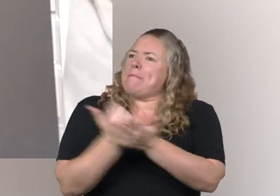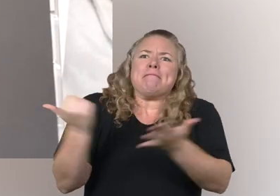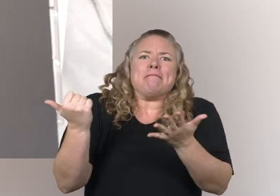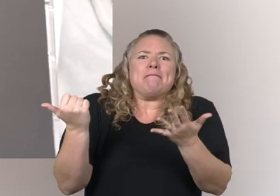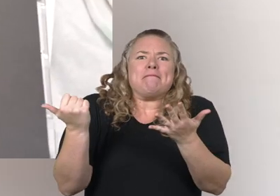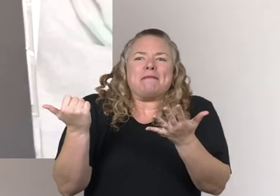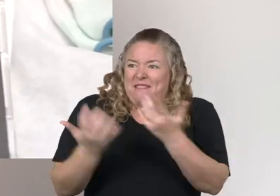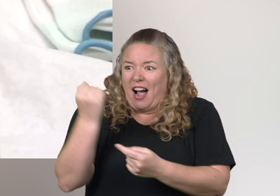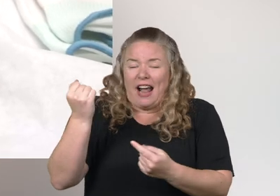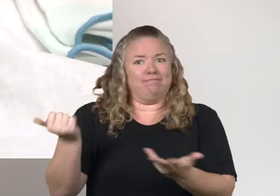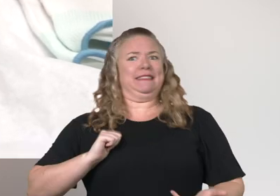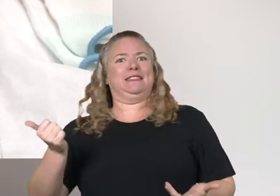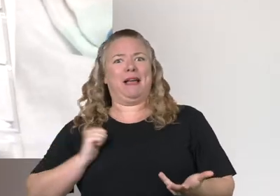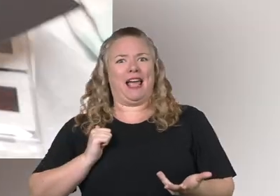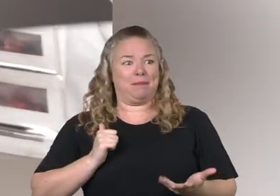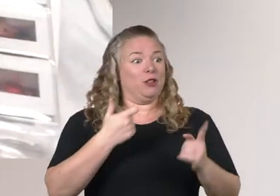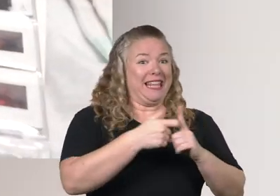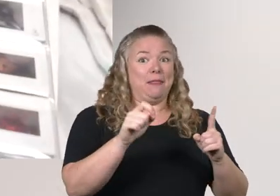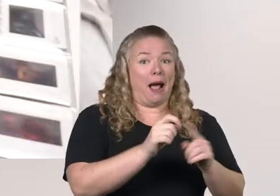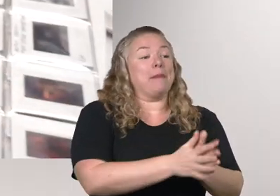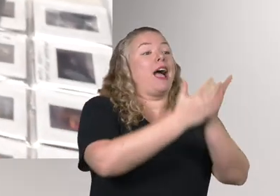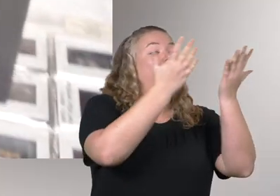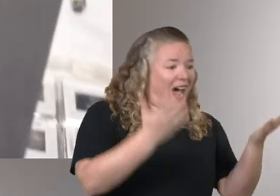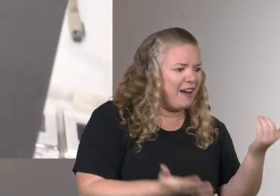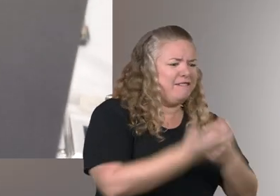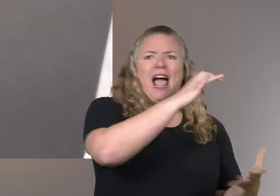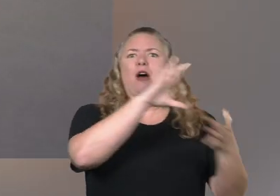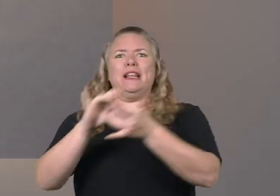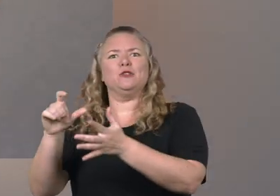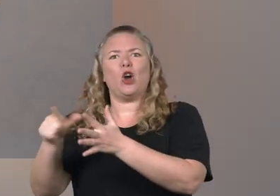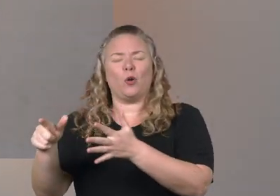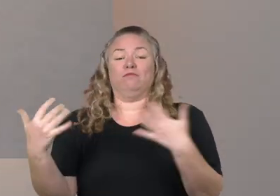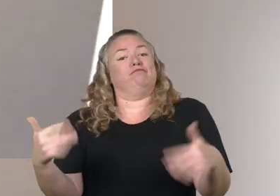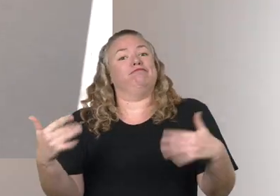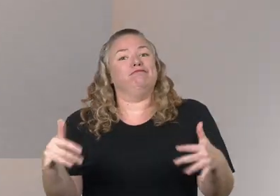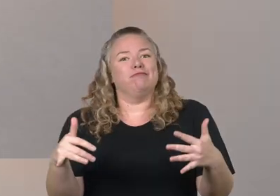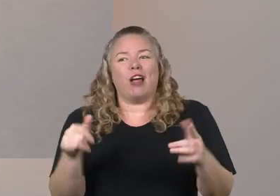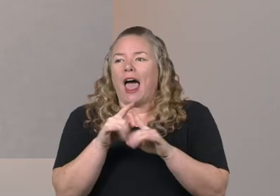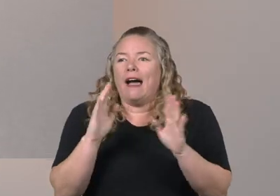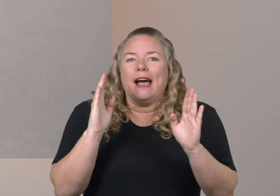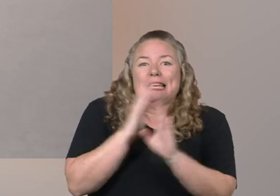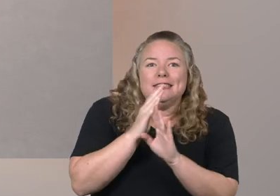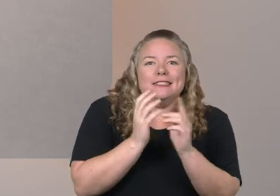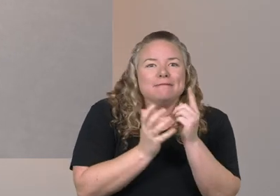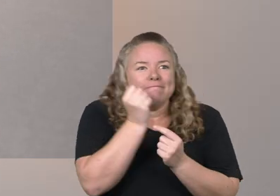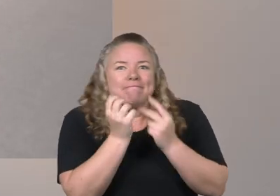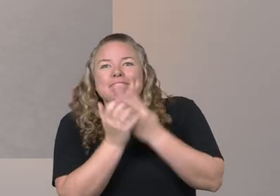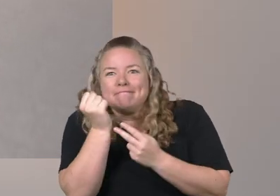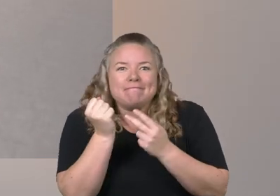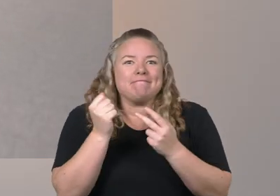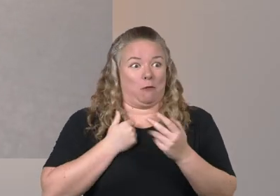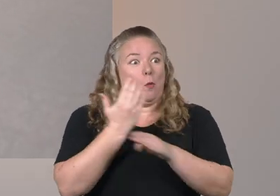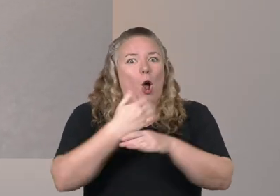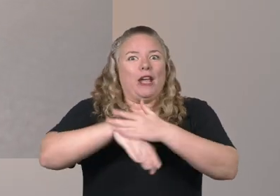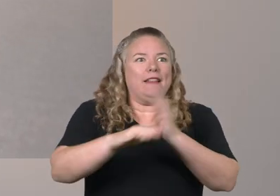completely unexpected when I opened a file on Keith Piper. So you have these hidden gems